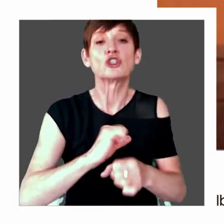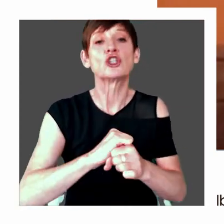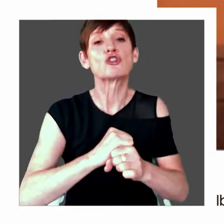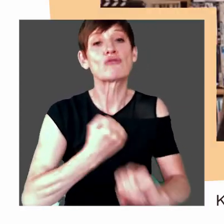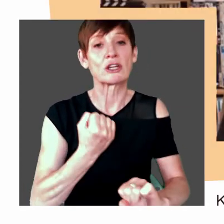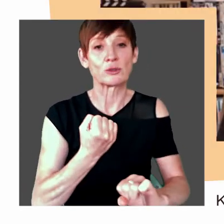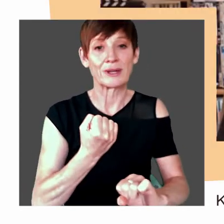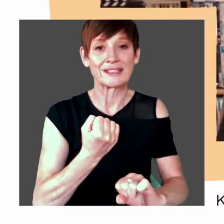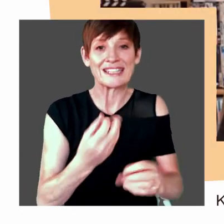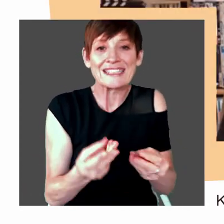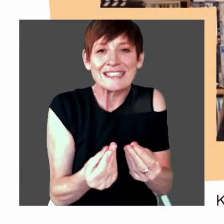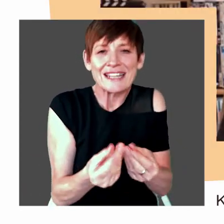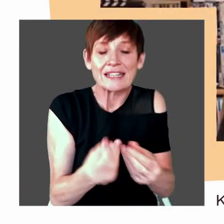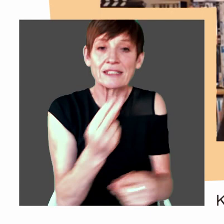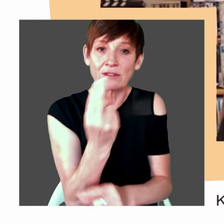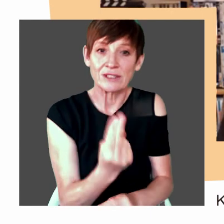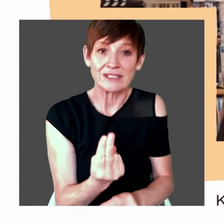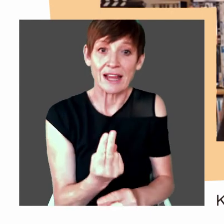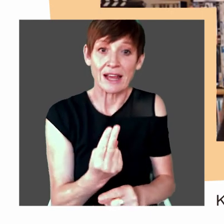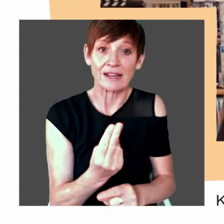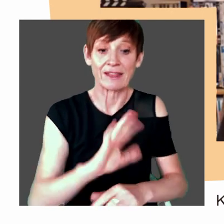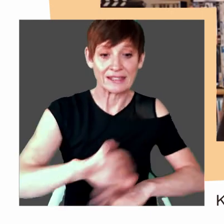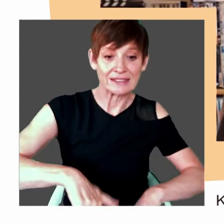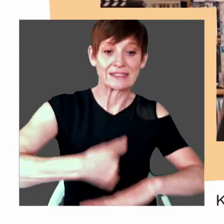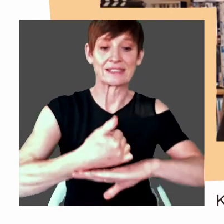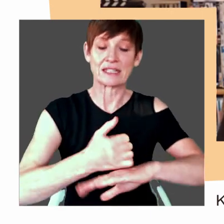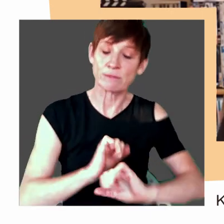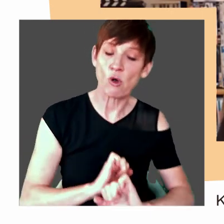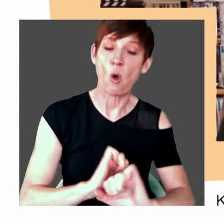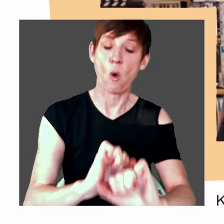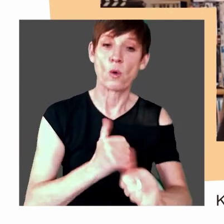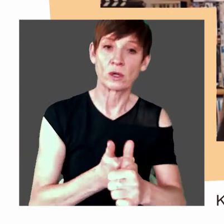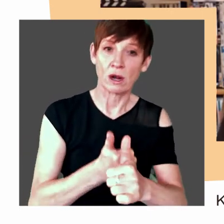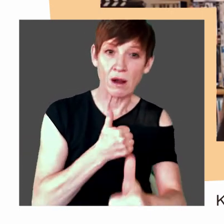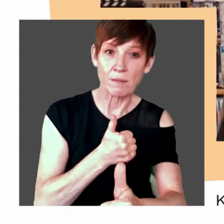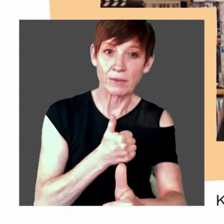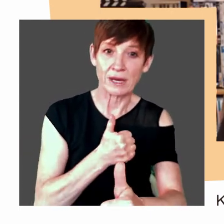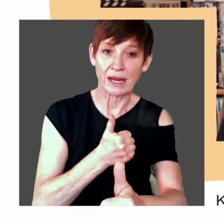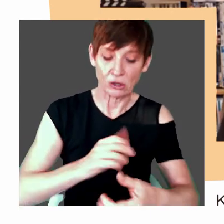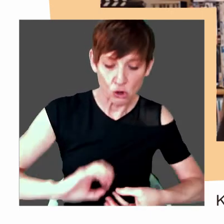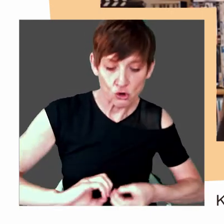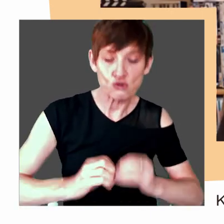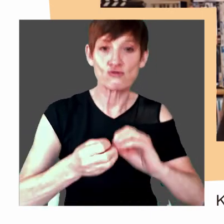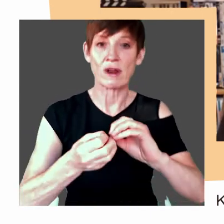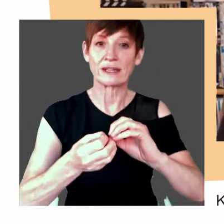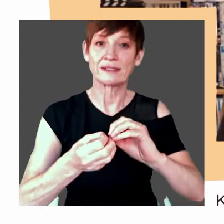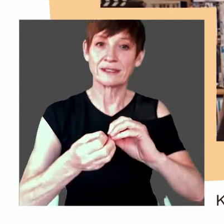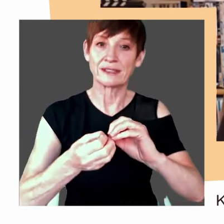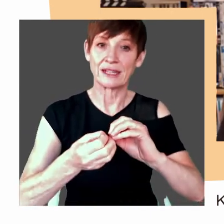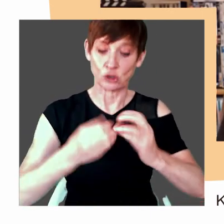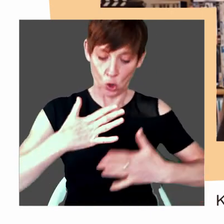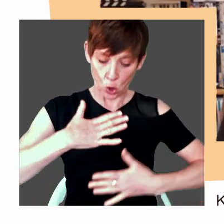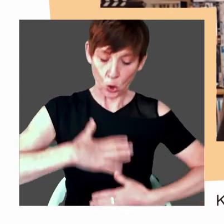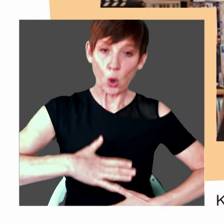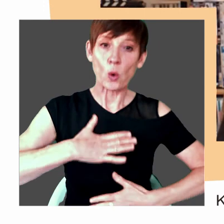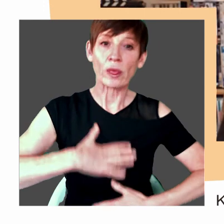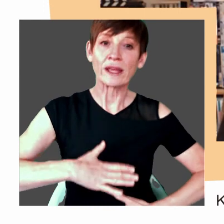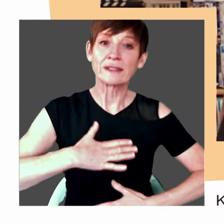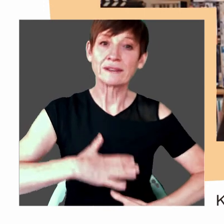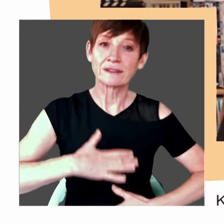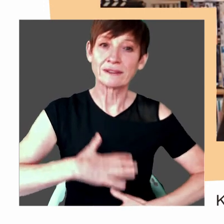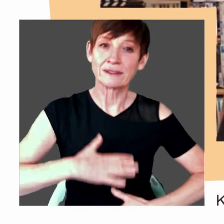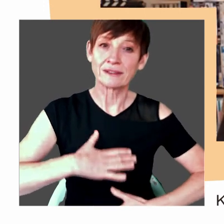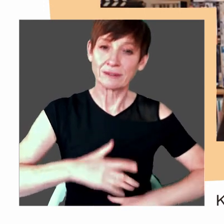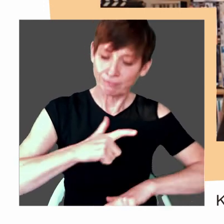and went on to found Bucky Baldwin Limited, an ethical, handmade, sustainable clothing label that provides employment opportunities for